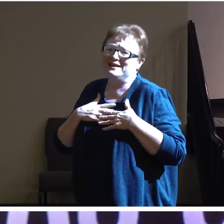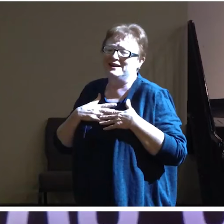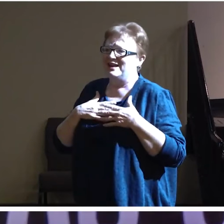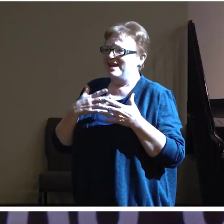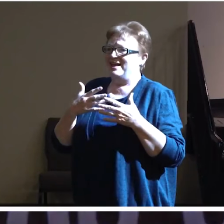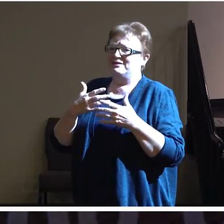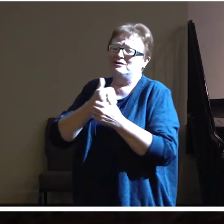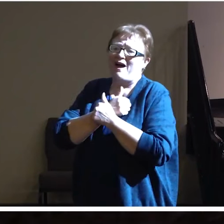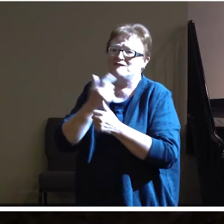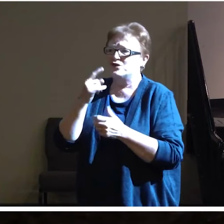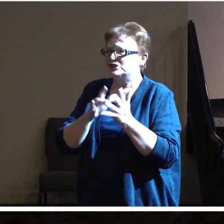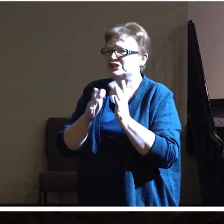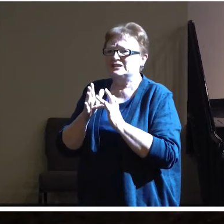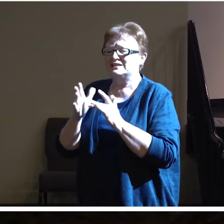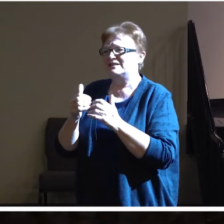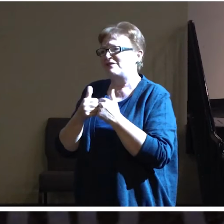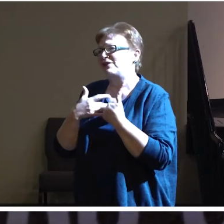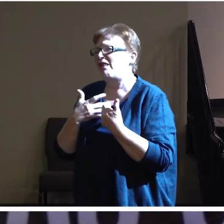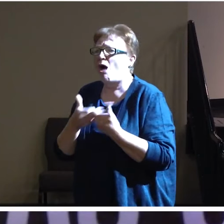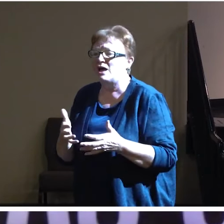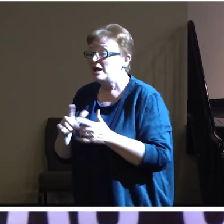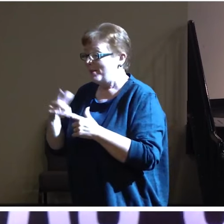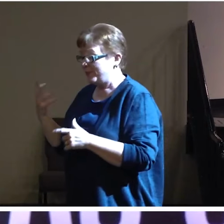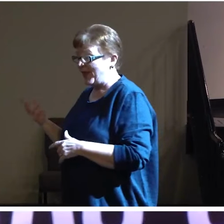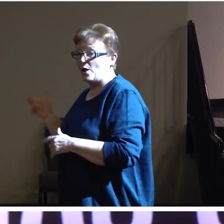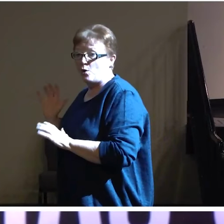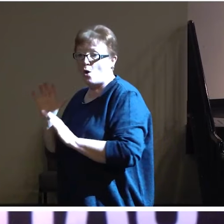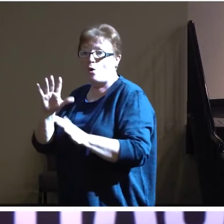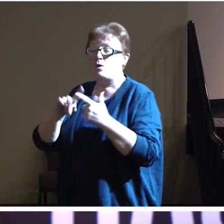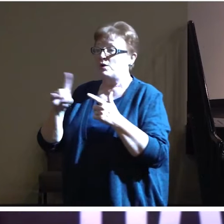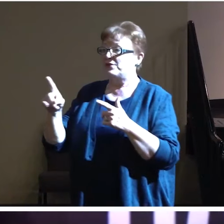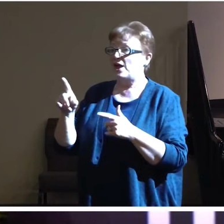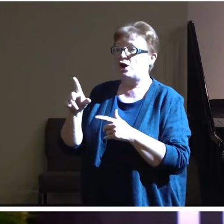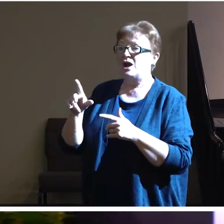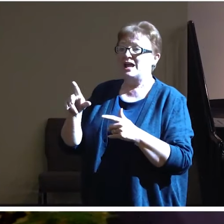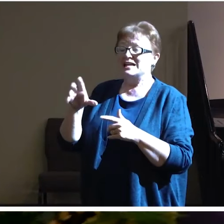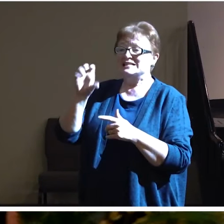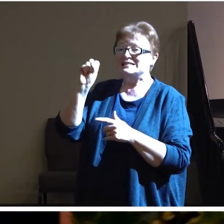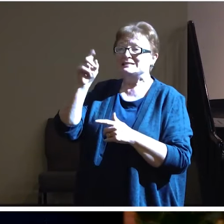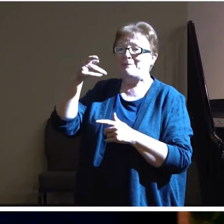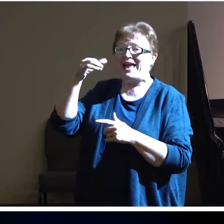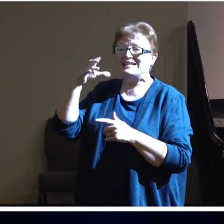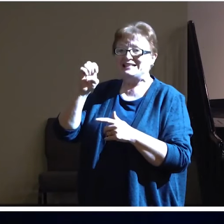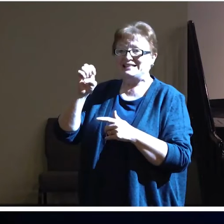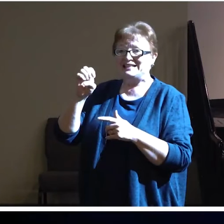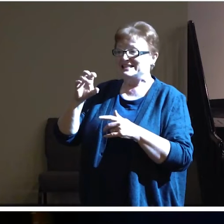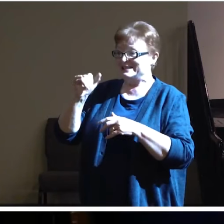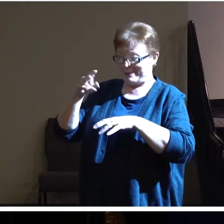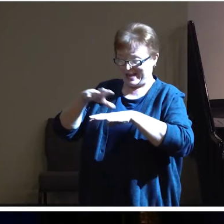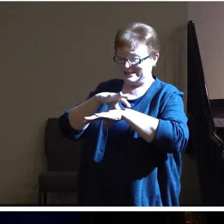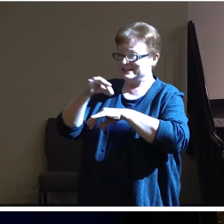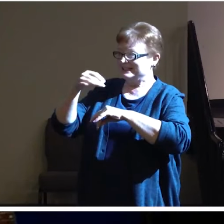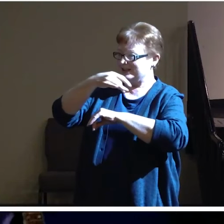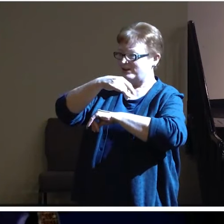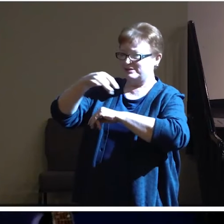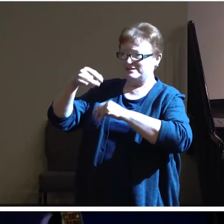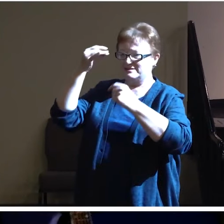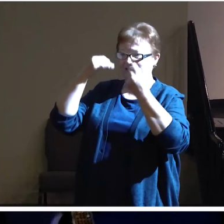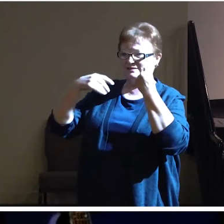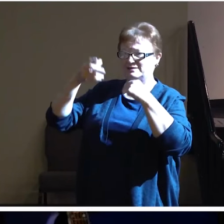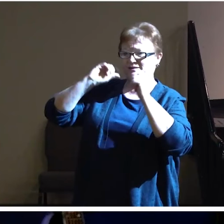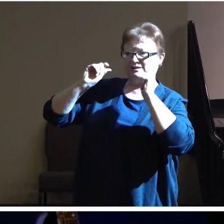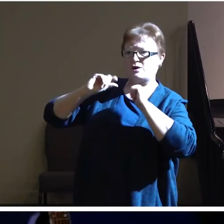sense of loss. They went to the tomb, taking the spices they had prepared. So they intended to find a couple soldiers